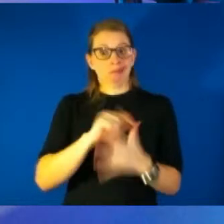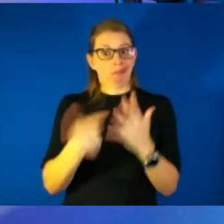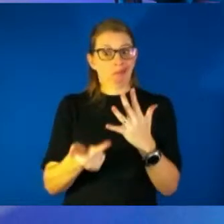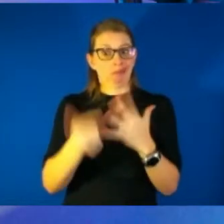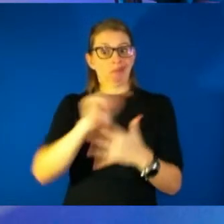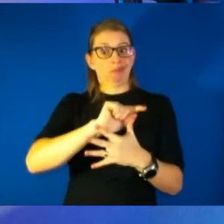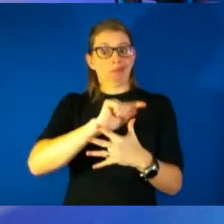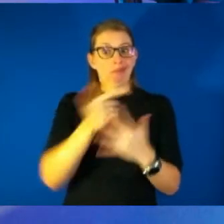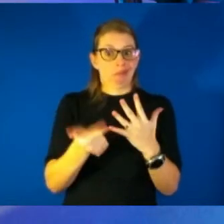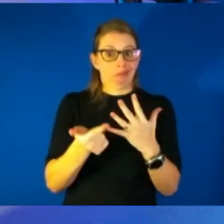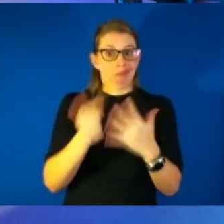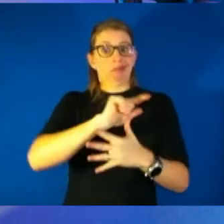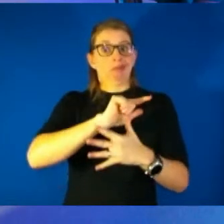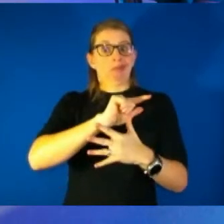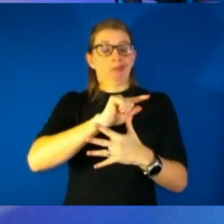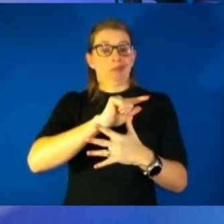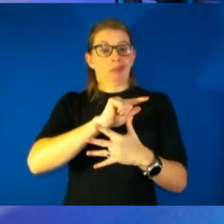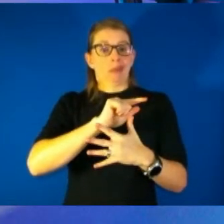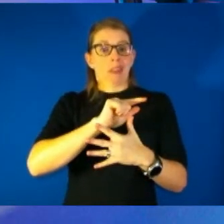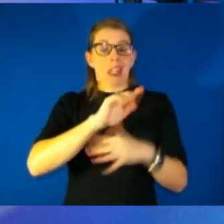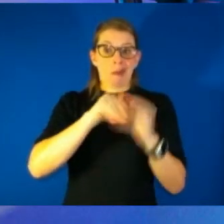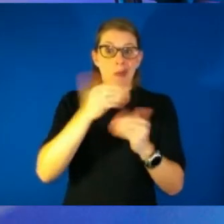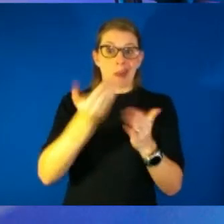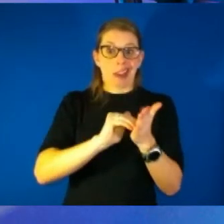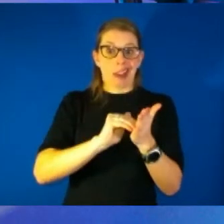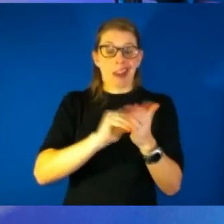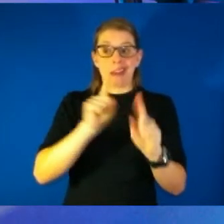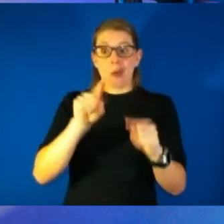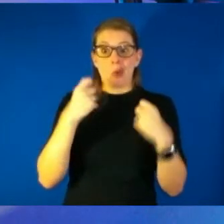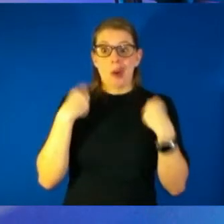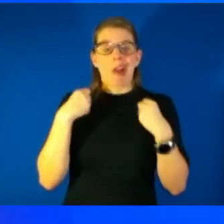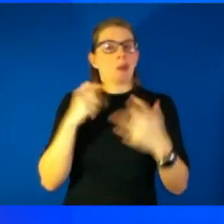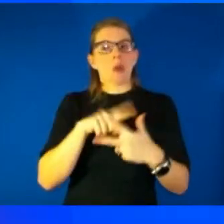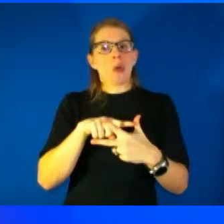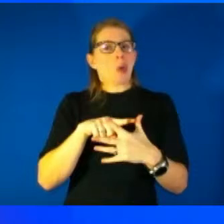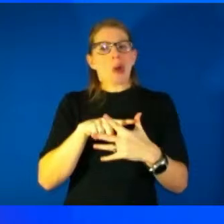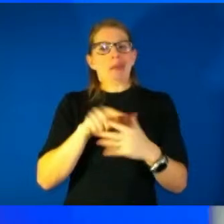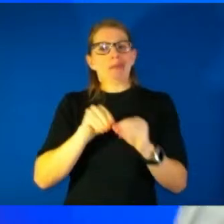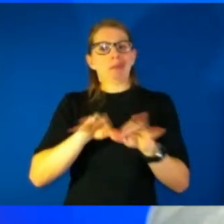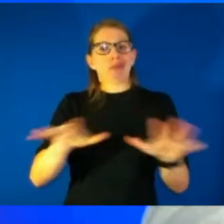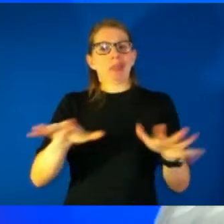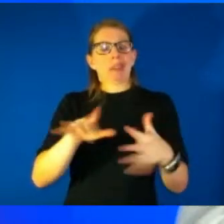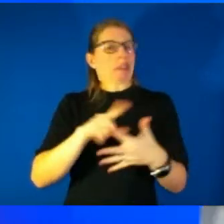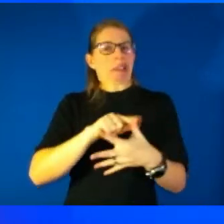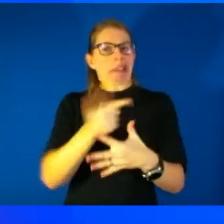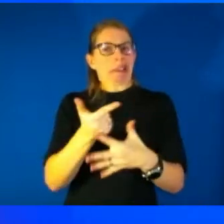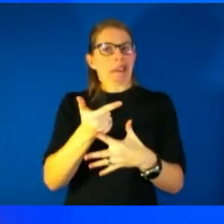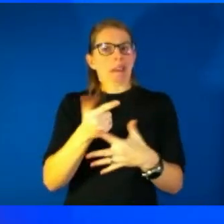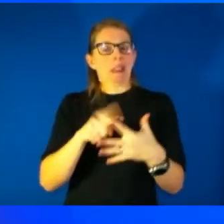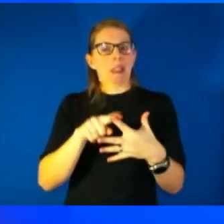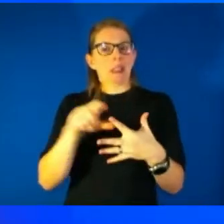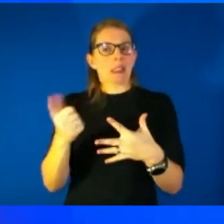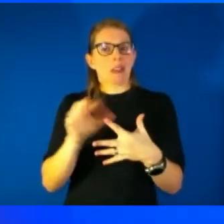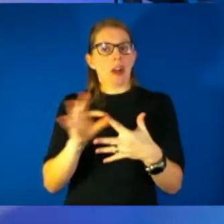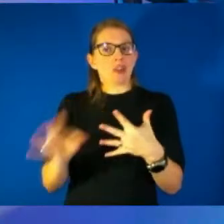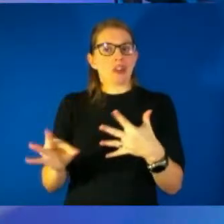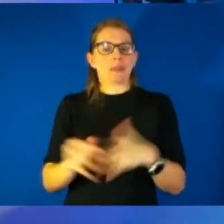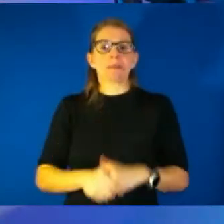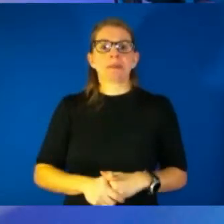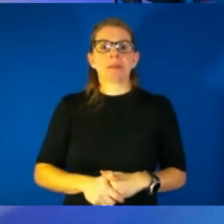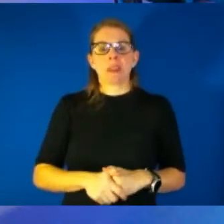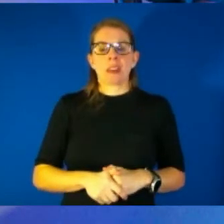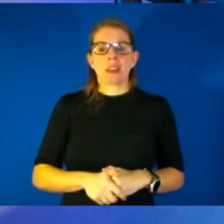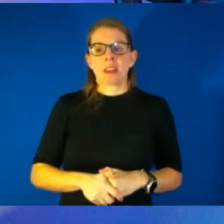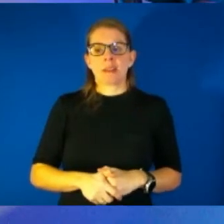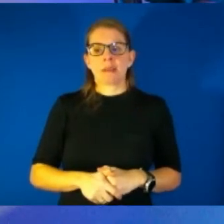you back start at kind of getting home. comfortable again, doing Yeah. endurance classes, and then another spike, and then you stop and Back you on the have to Peloton transition. app, I'm just doing all the stuff,